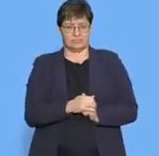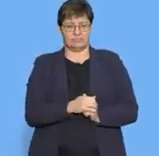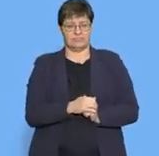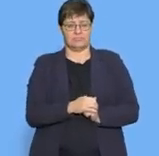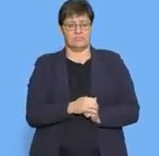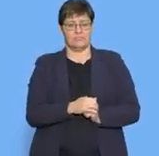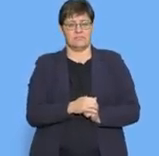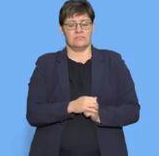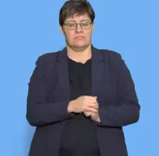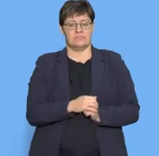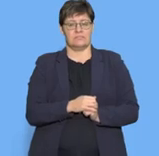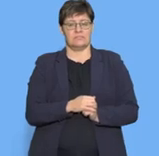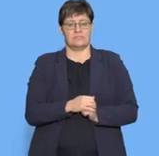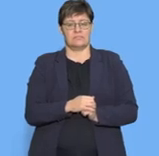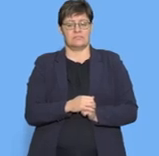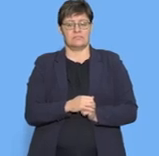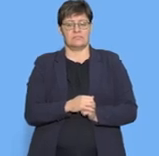B.